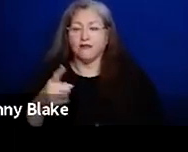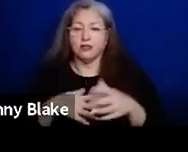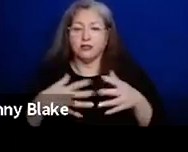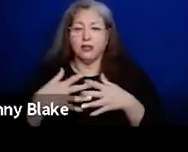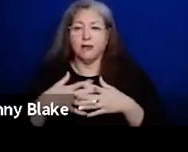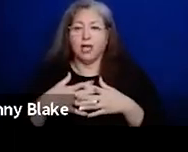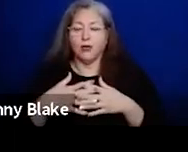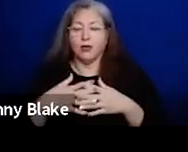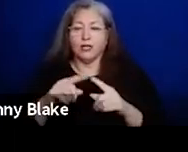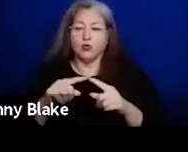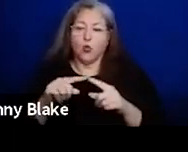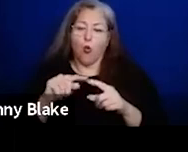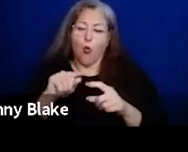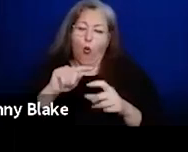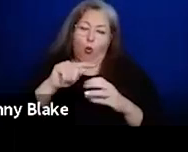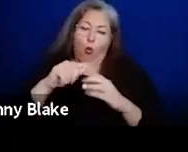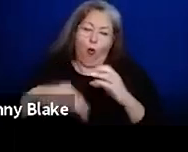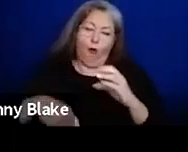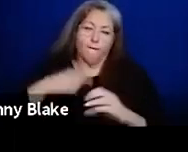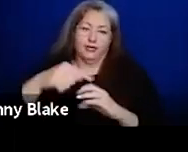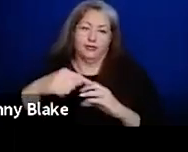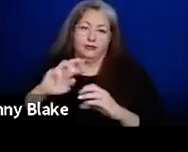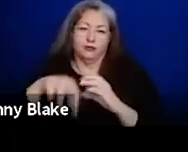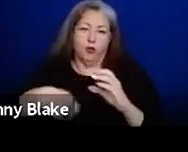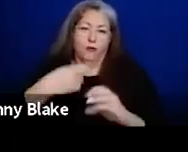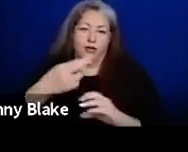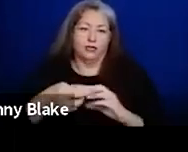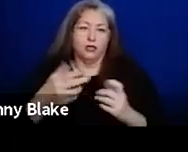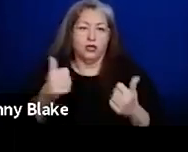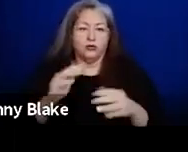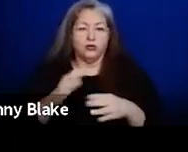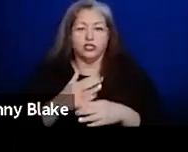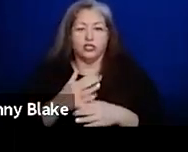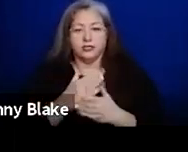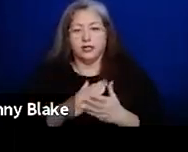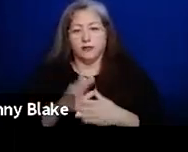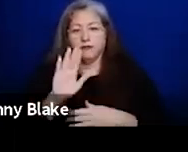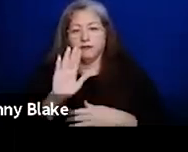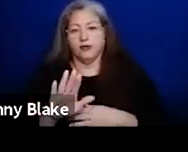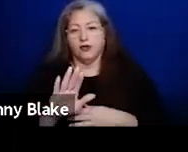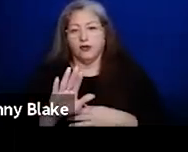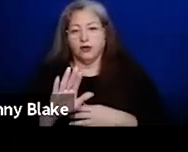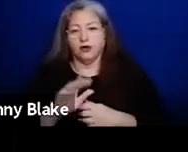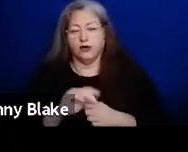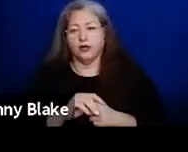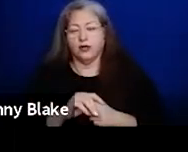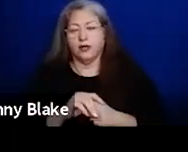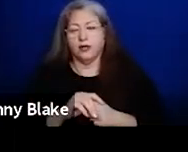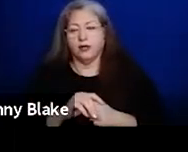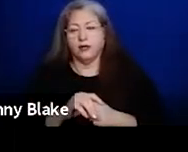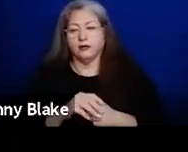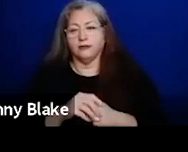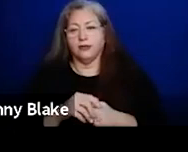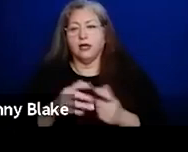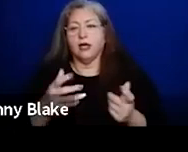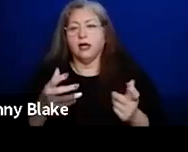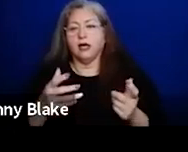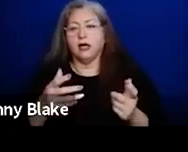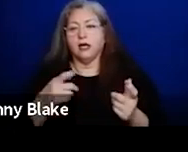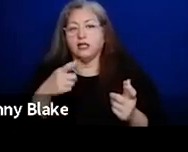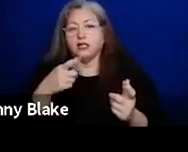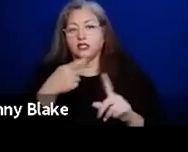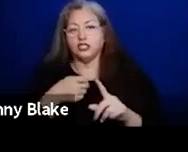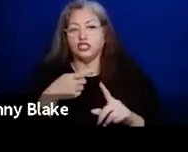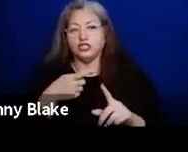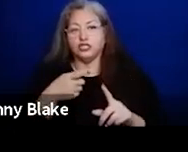in orbit. I think we're going to share some of the... Yes, and she was, I